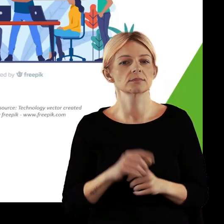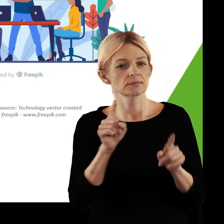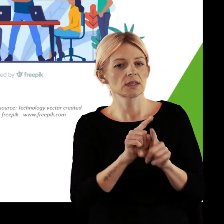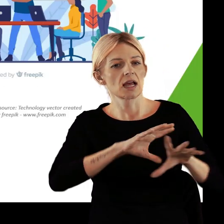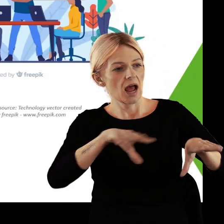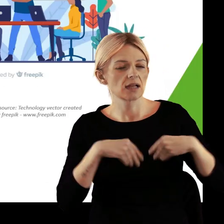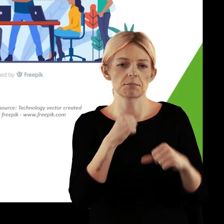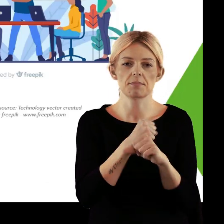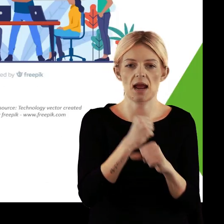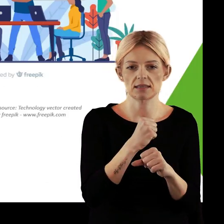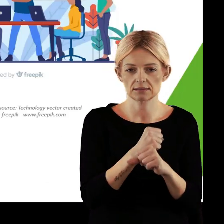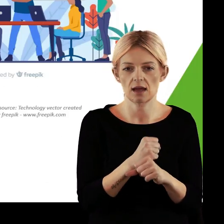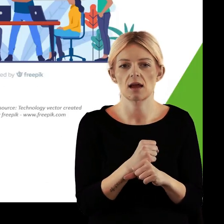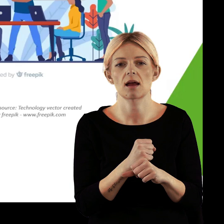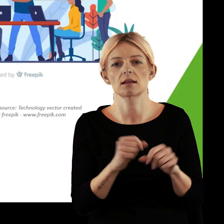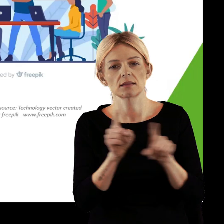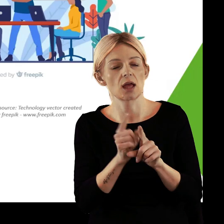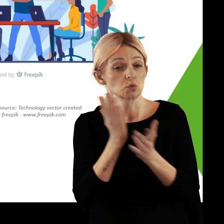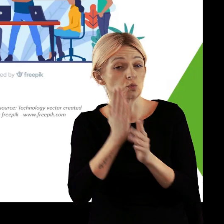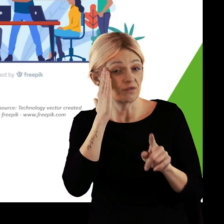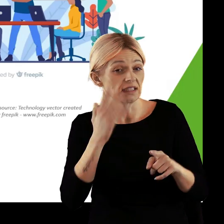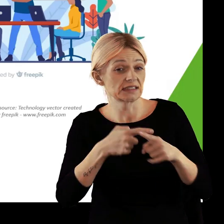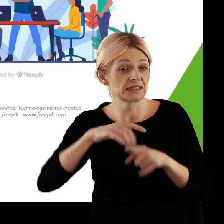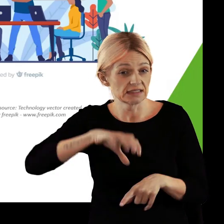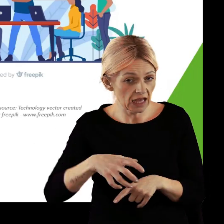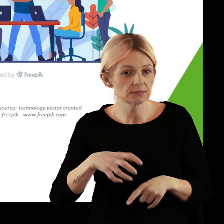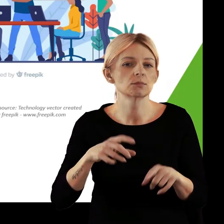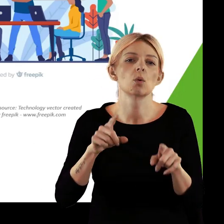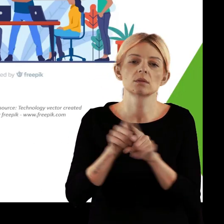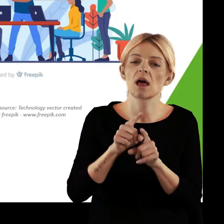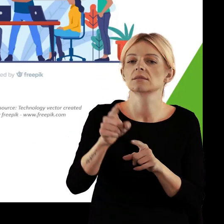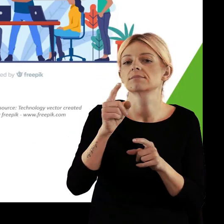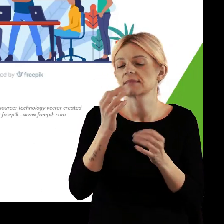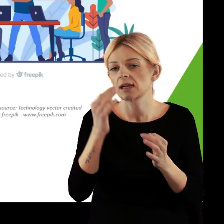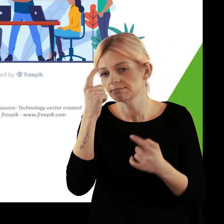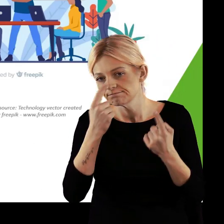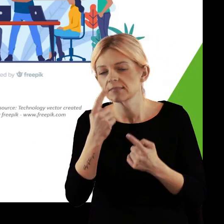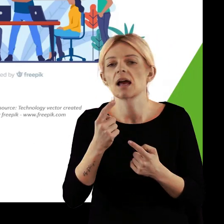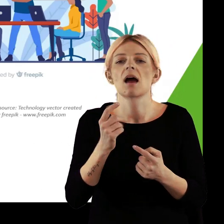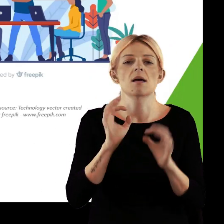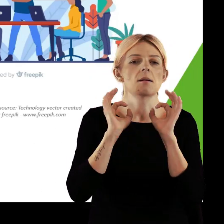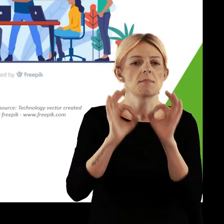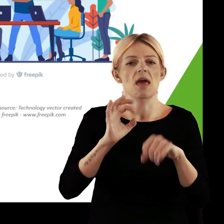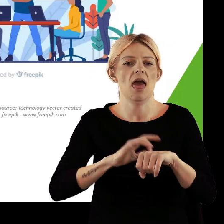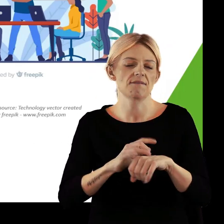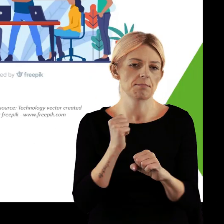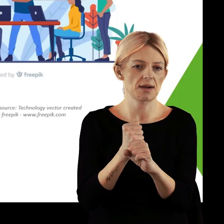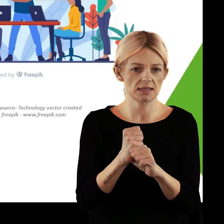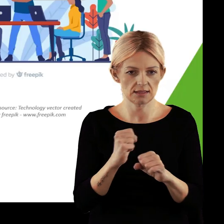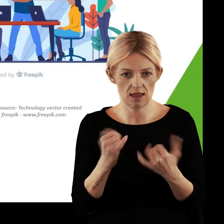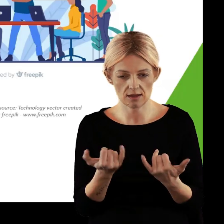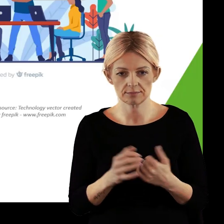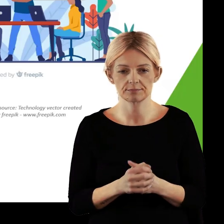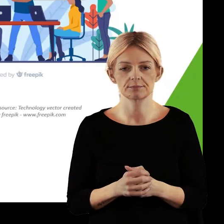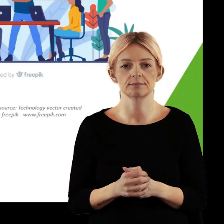Now that we know what a team is, let's discuss how to work effectively as a team. First, it is